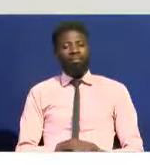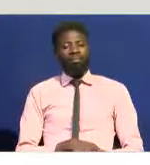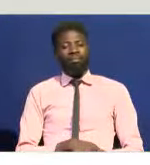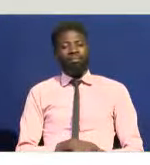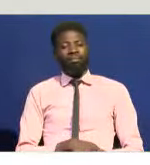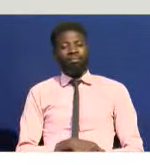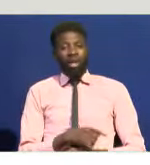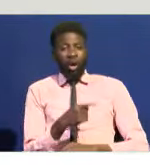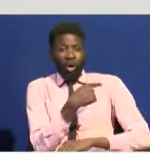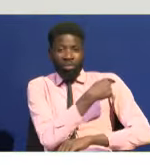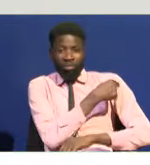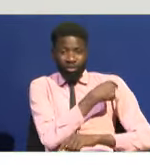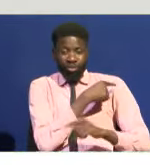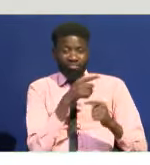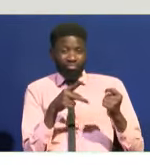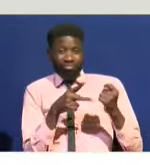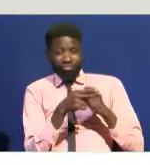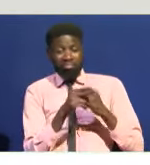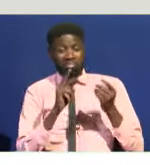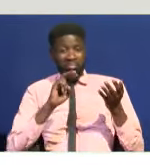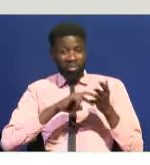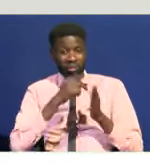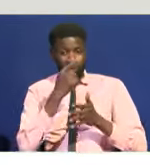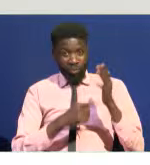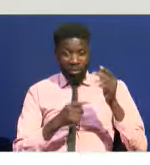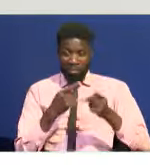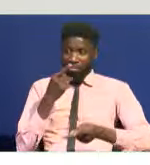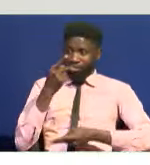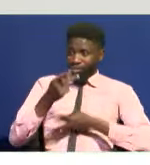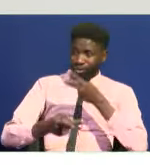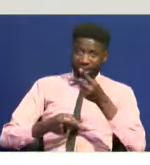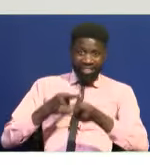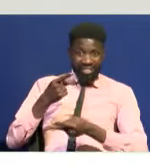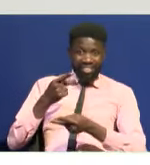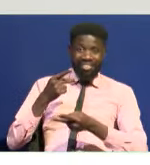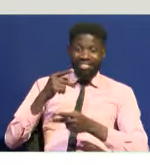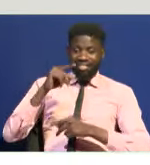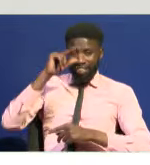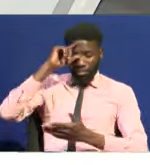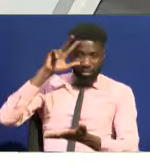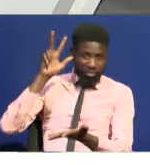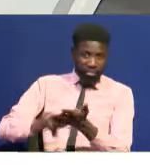doesn't mean that it is you know, a medically approved procedure. No. It's just that it